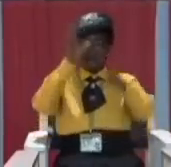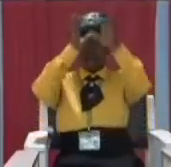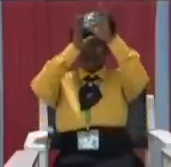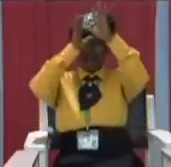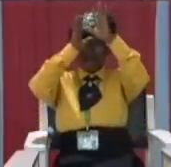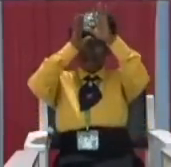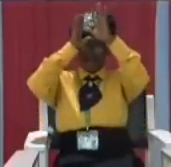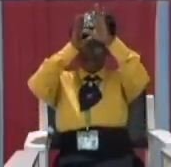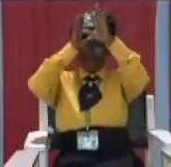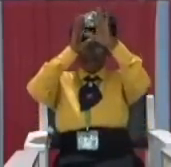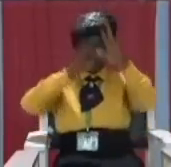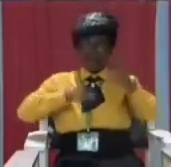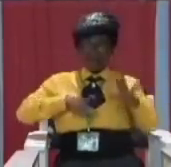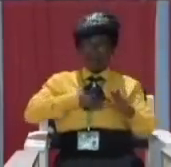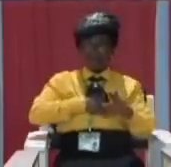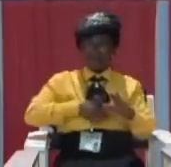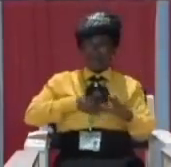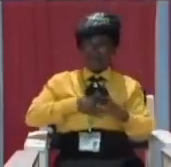please breathe on me